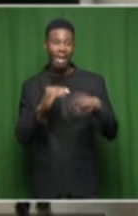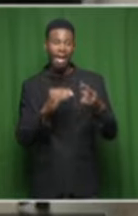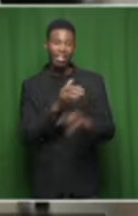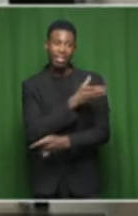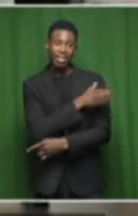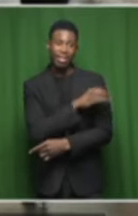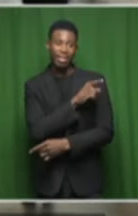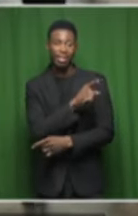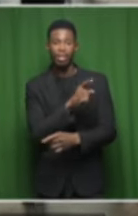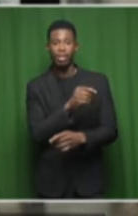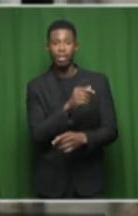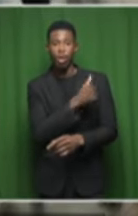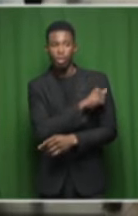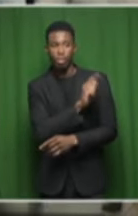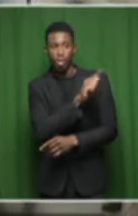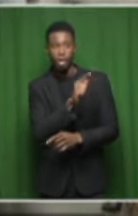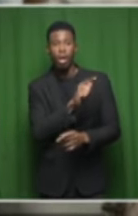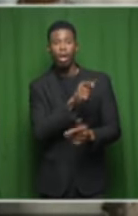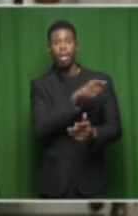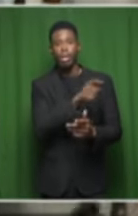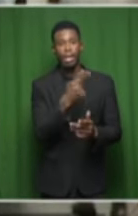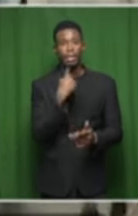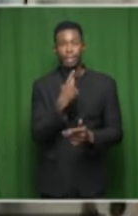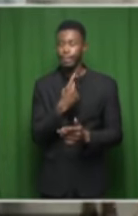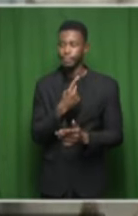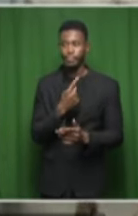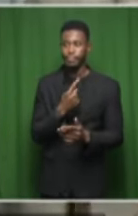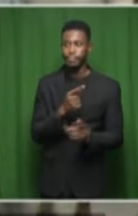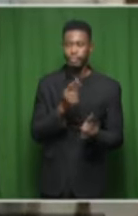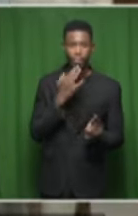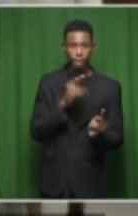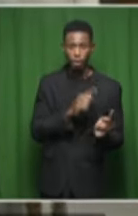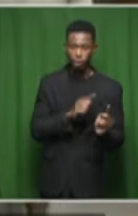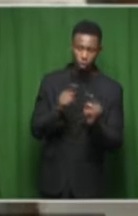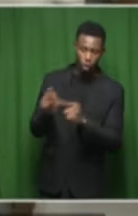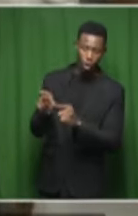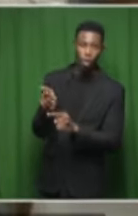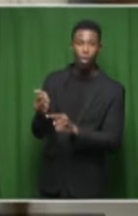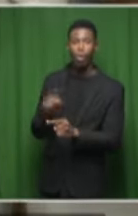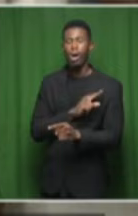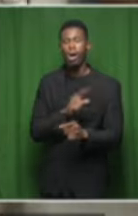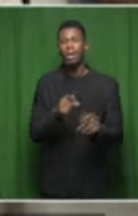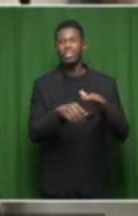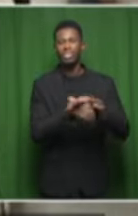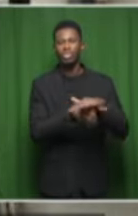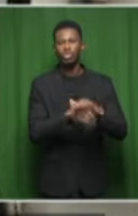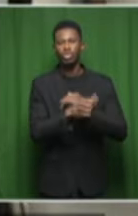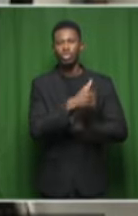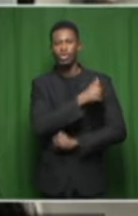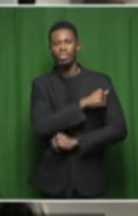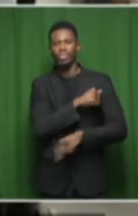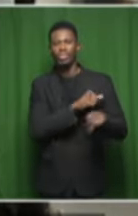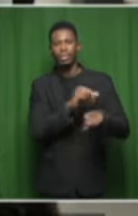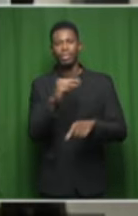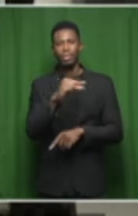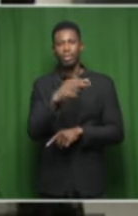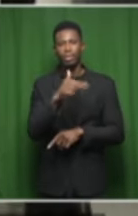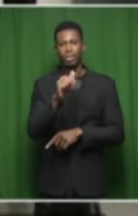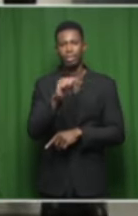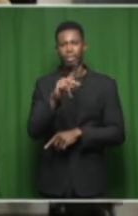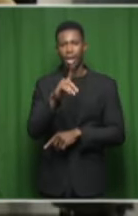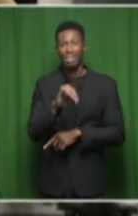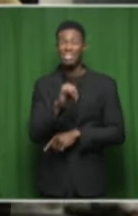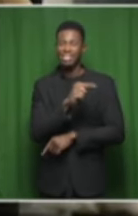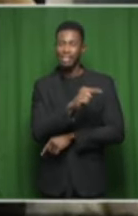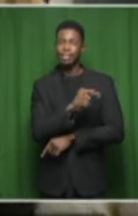clinics surrounding this hospital, as well as a district hospital like Mahatma Gandhi and Osindisweni. They then come